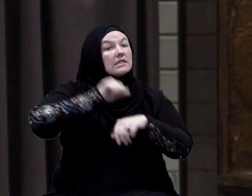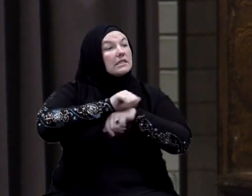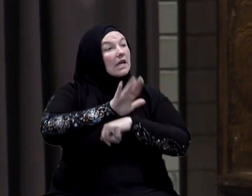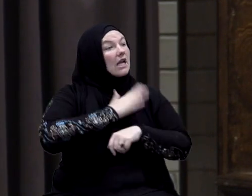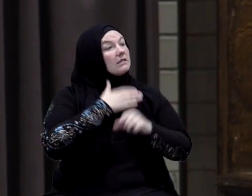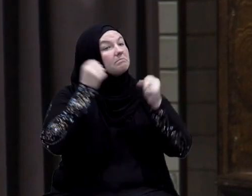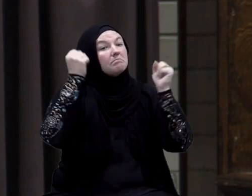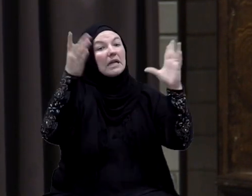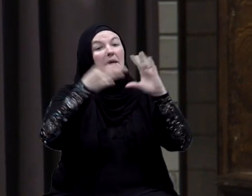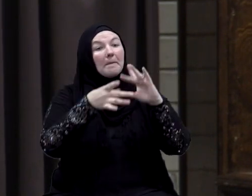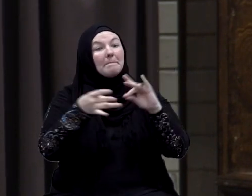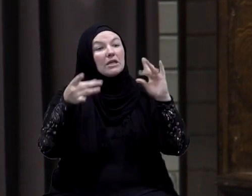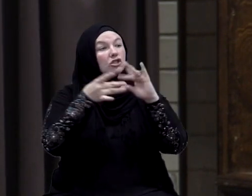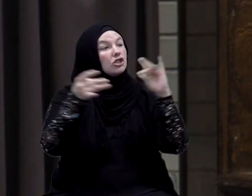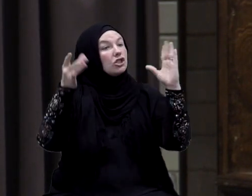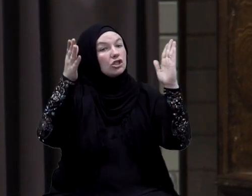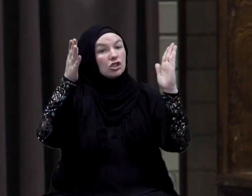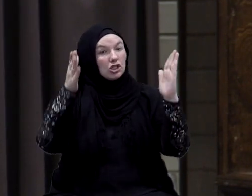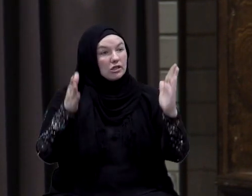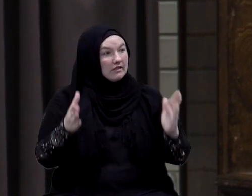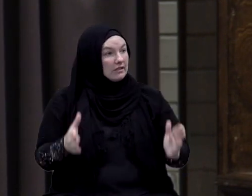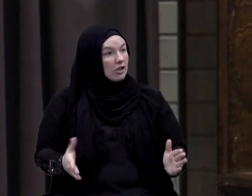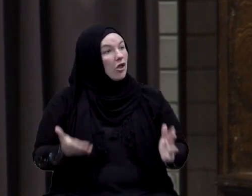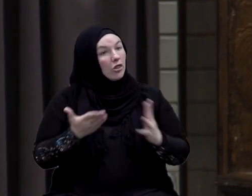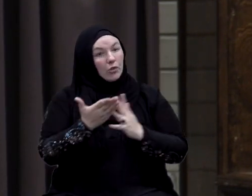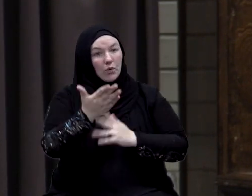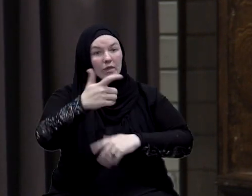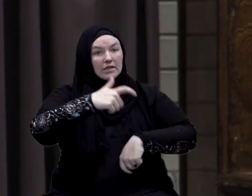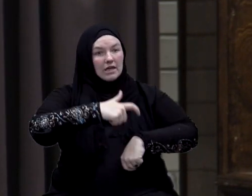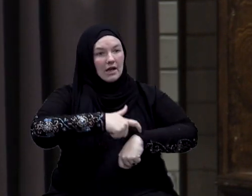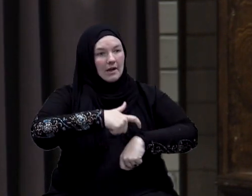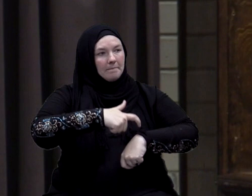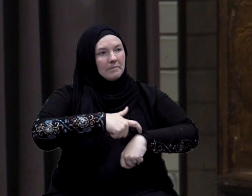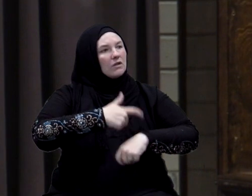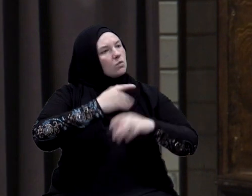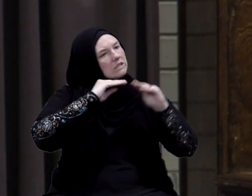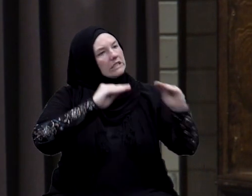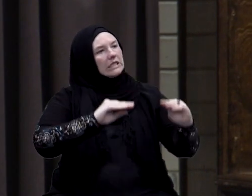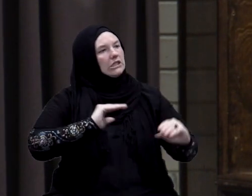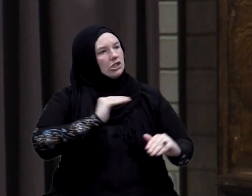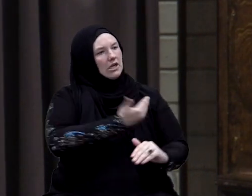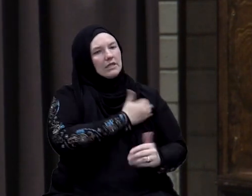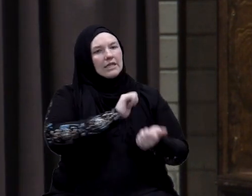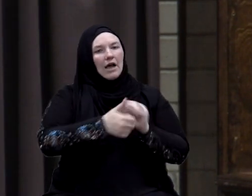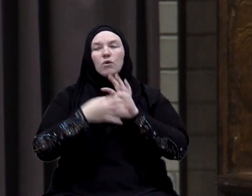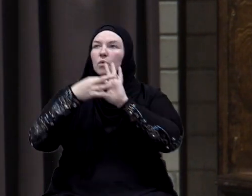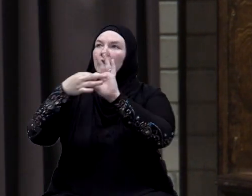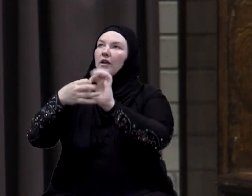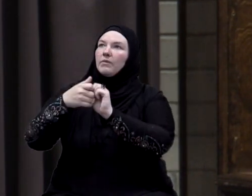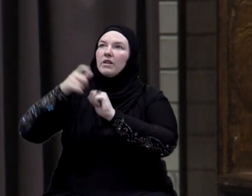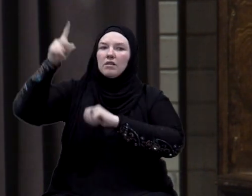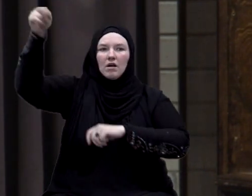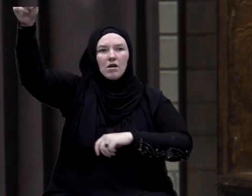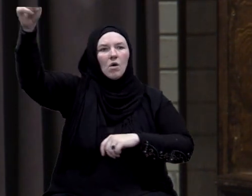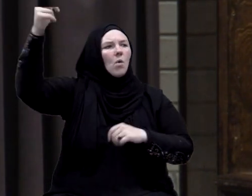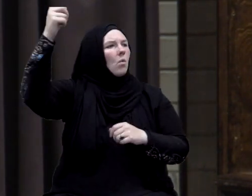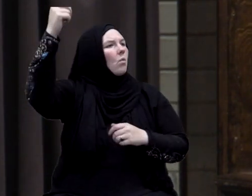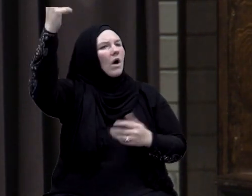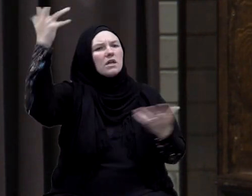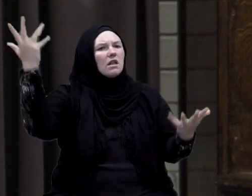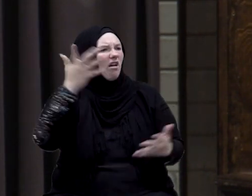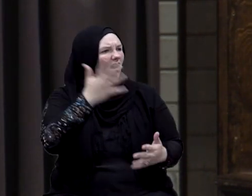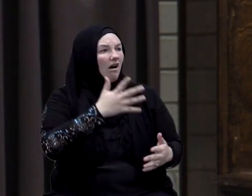to guide us and to help us understand how do we relate to Allah. What does Allah despise the most?